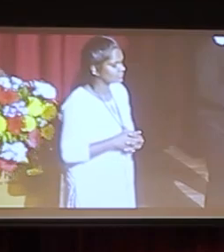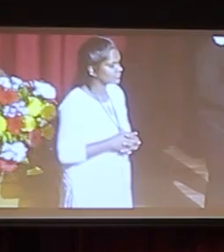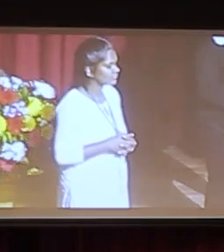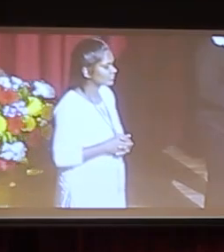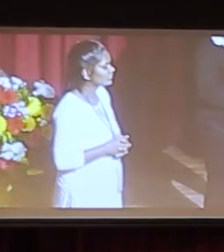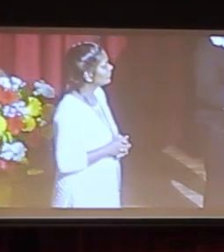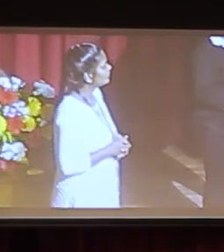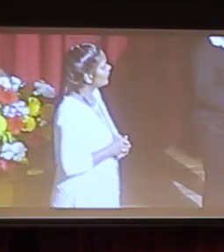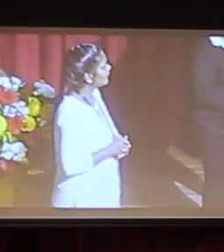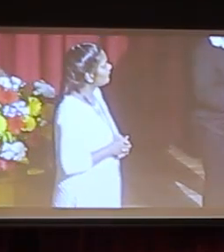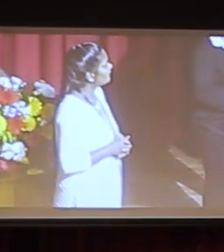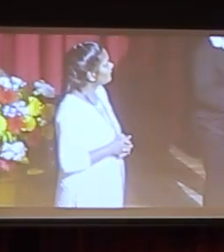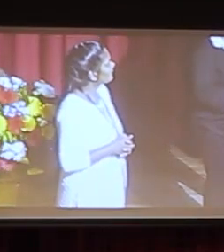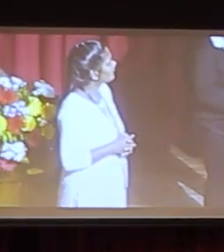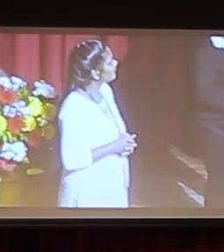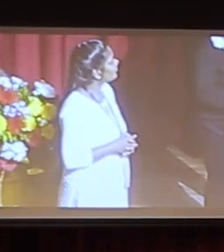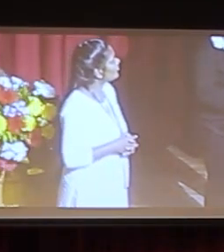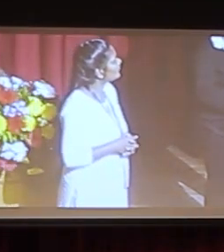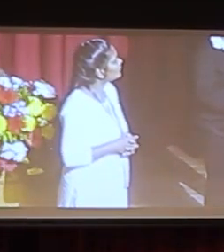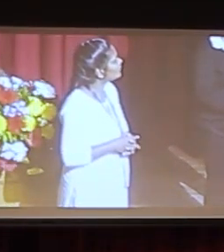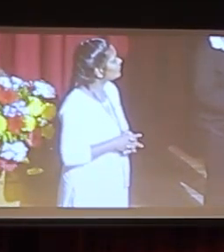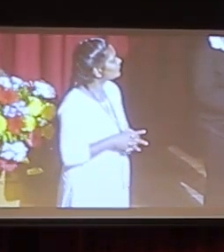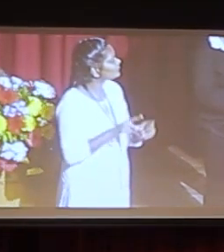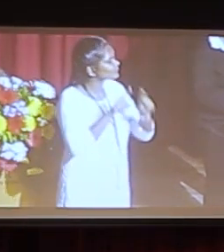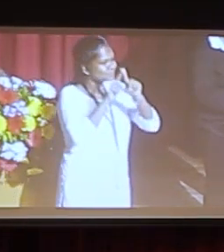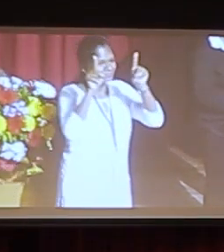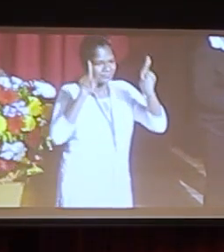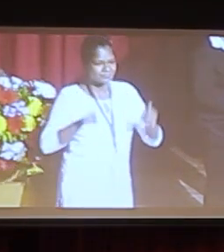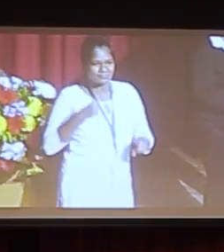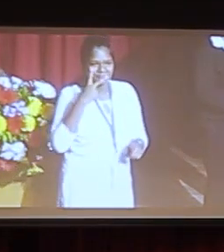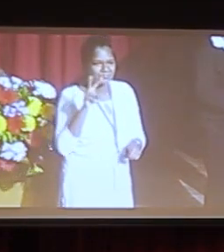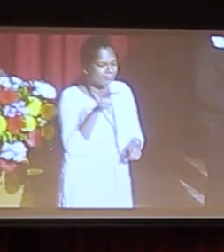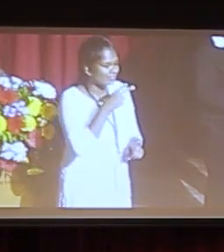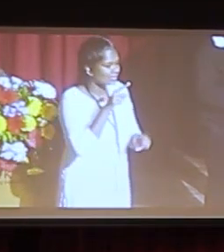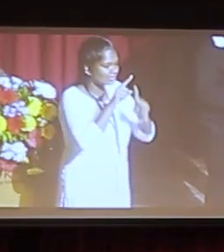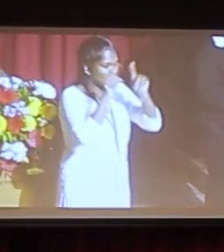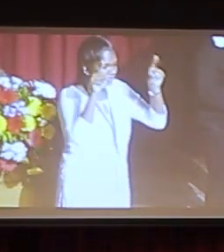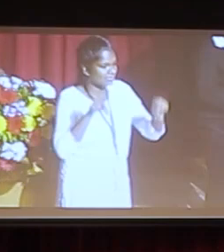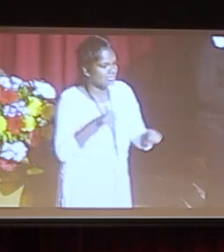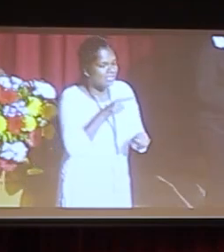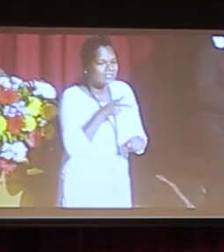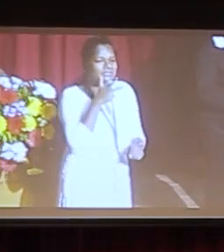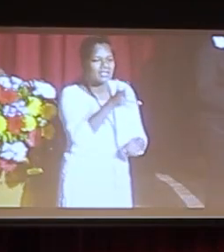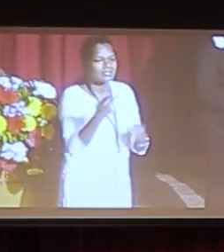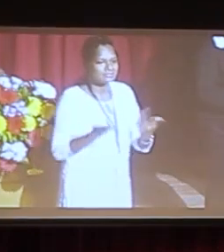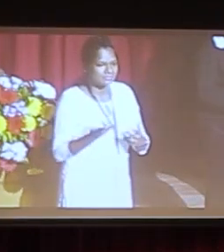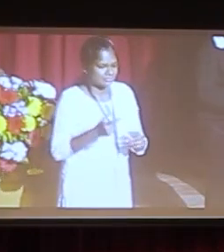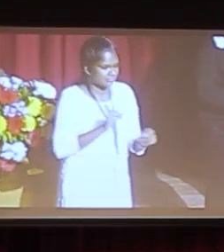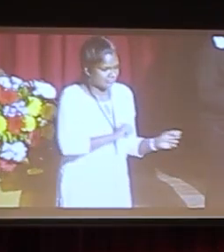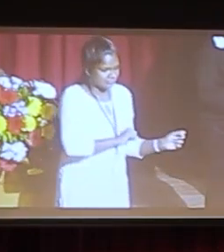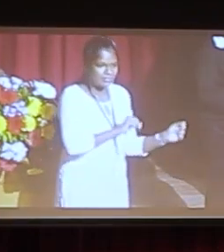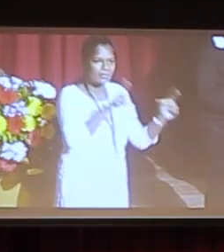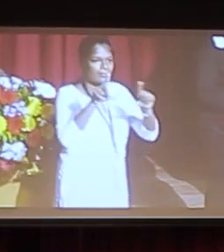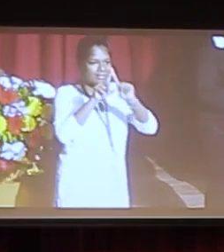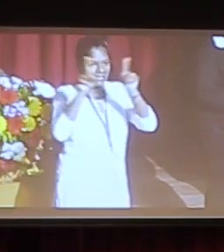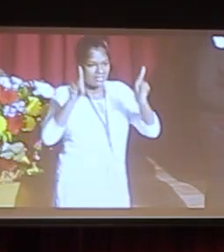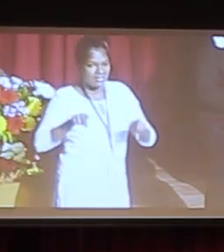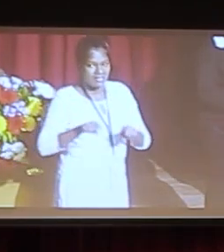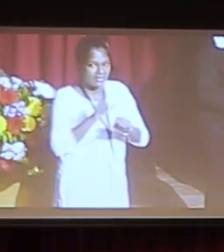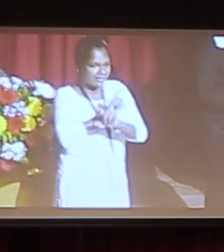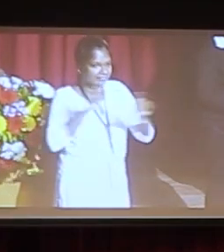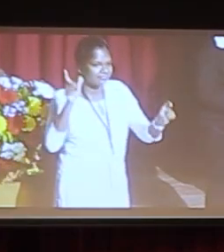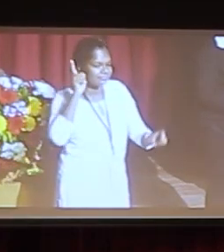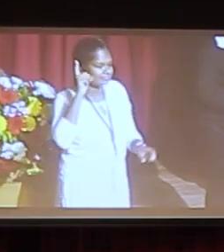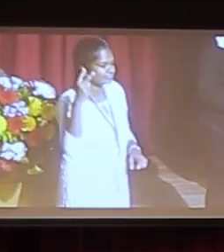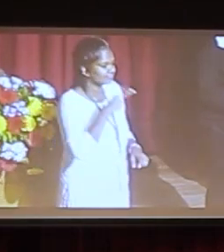Image of children. So here is an image. Let's see what it says. Open your ears and listen carefully.